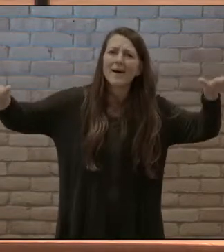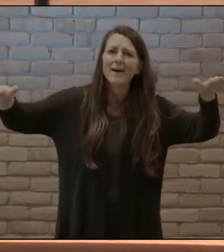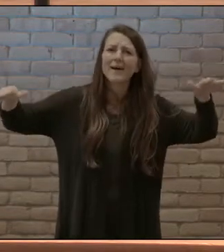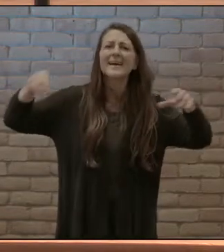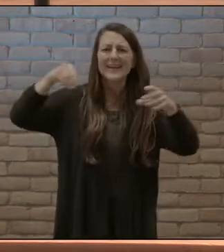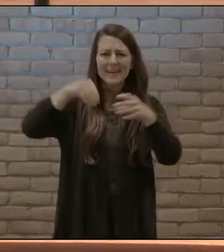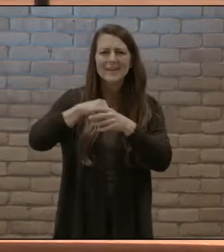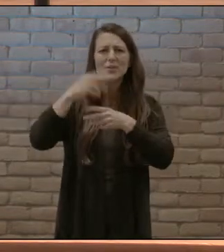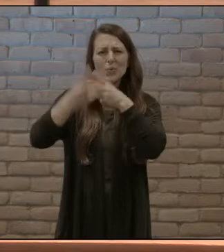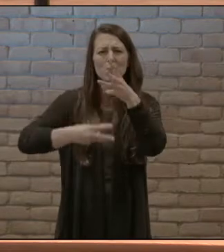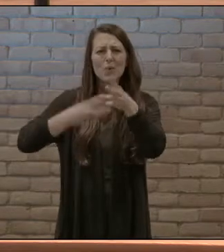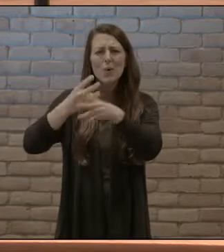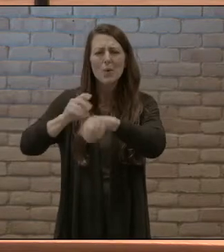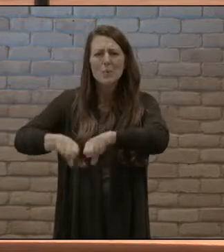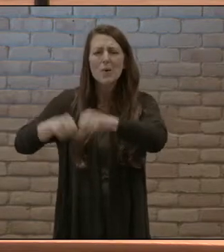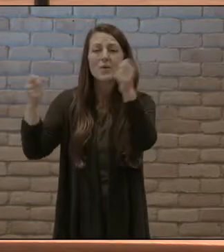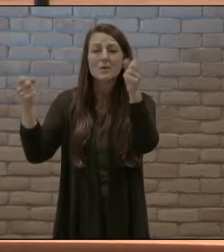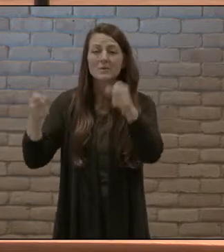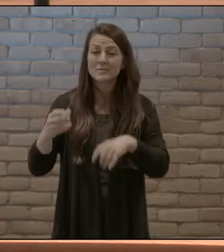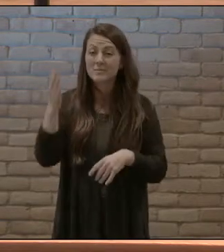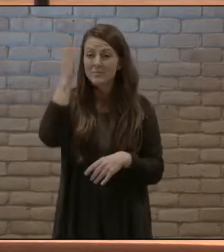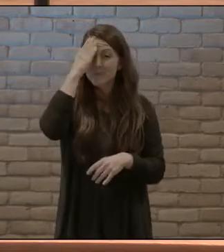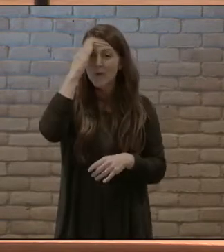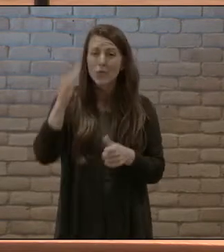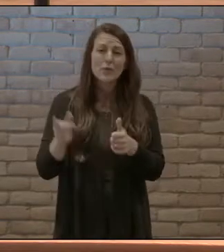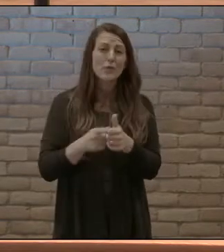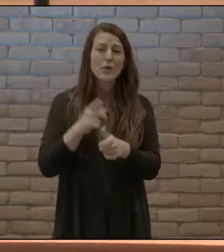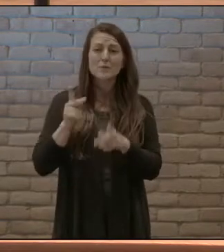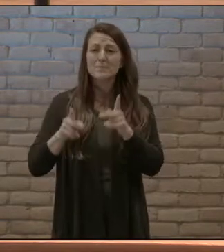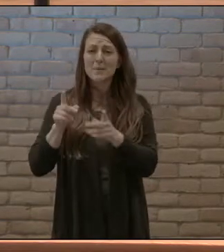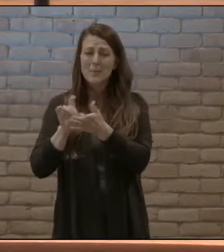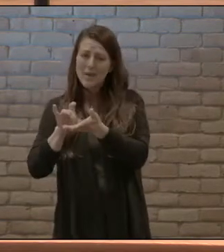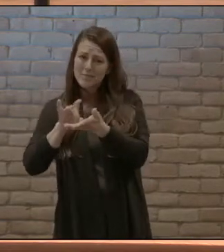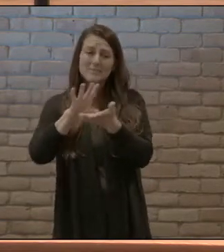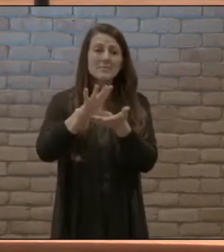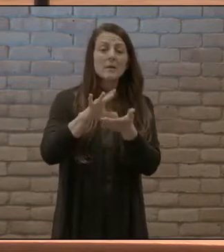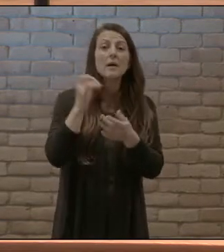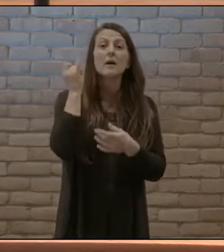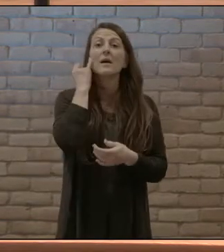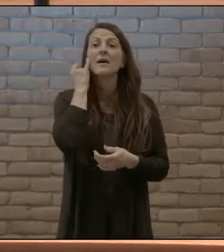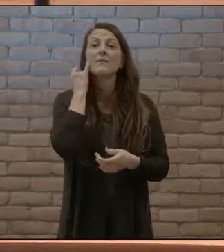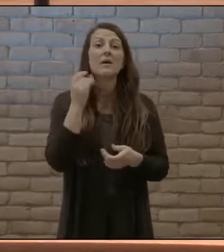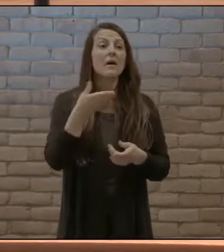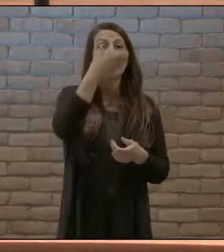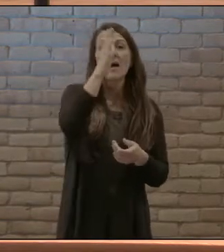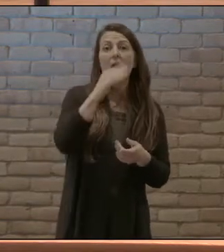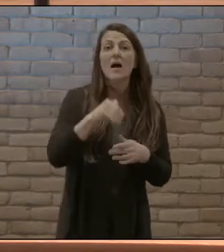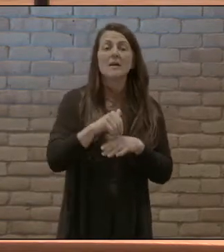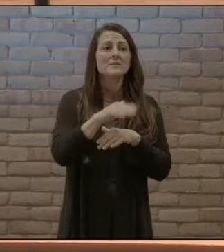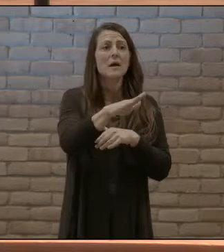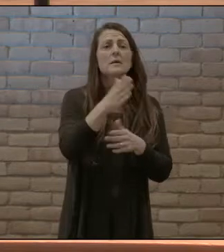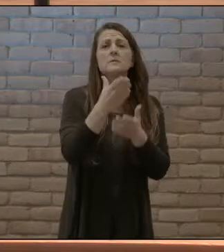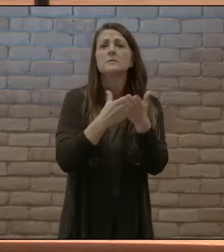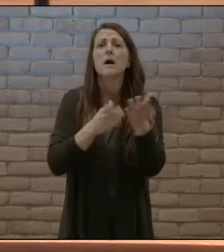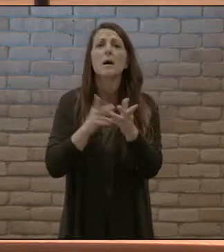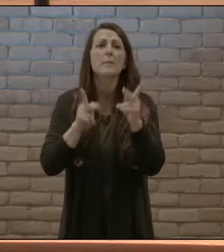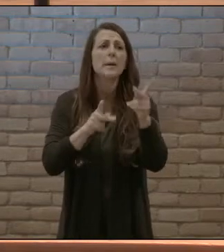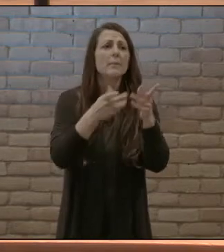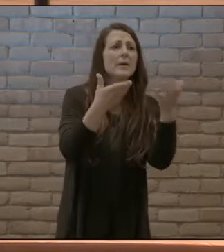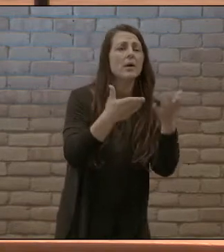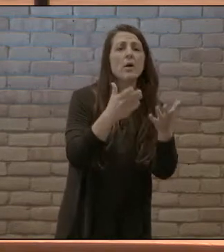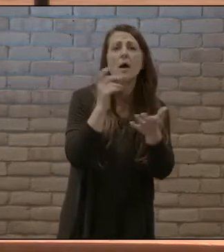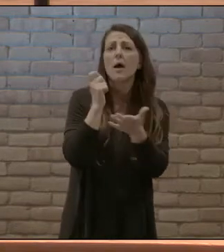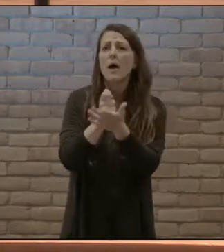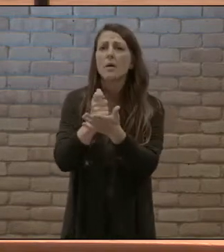Like those first exiles, what if God sends some of us to a new campus here and helps us to revive another church over